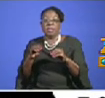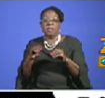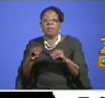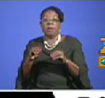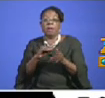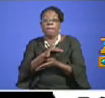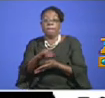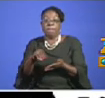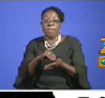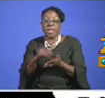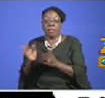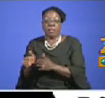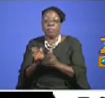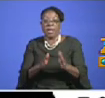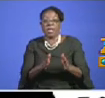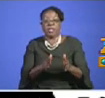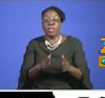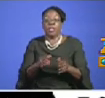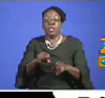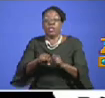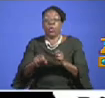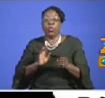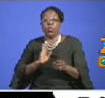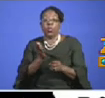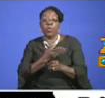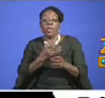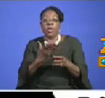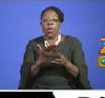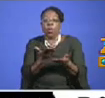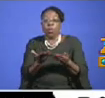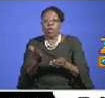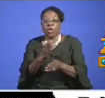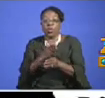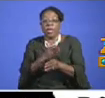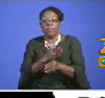plan. So we really want to revamp that and improve that for our members.